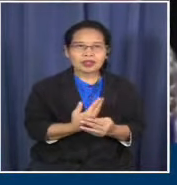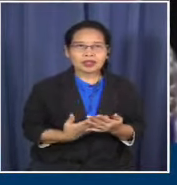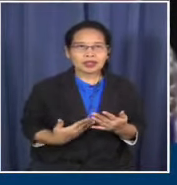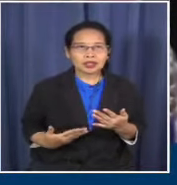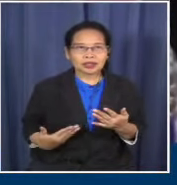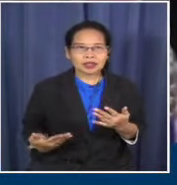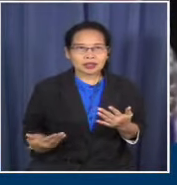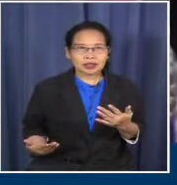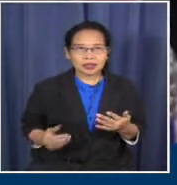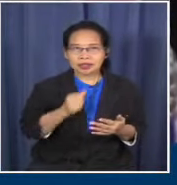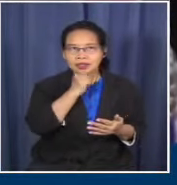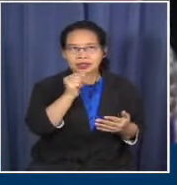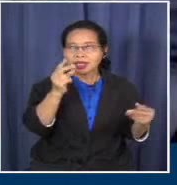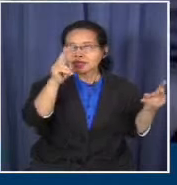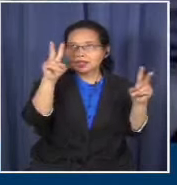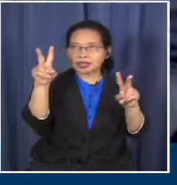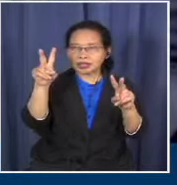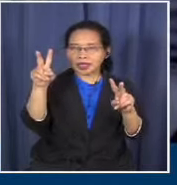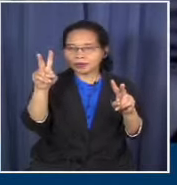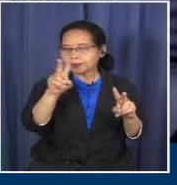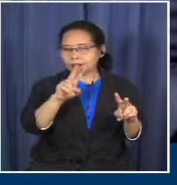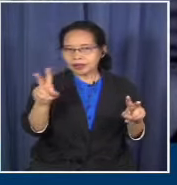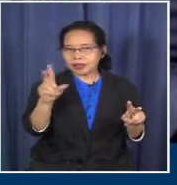practically the entire universe,